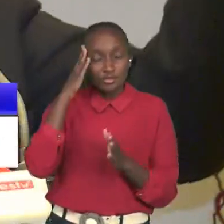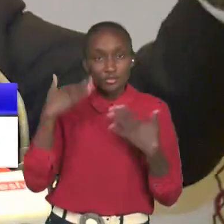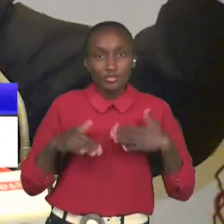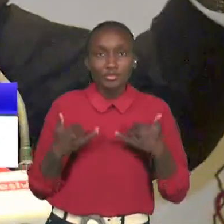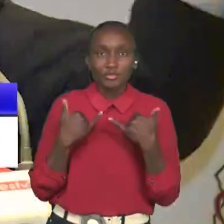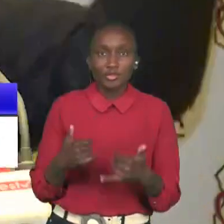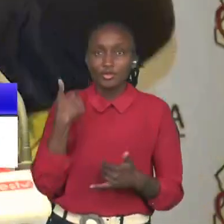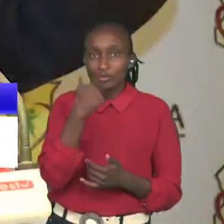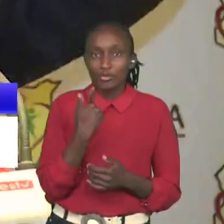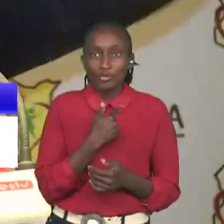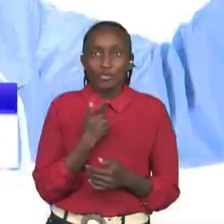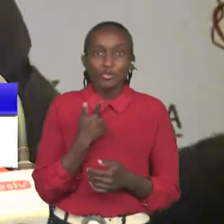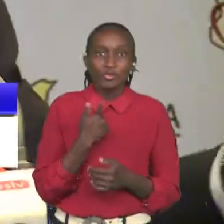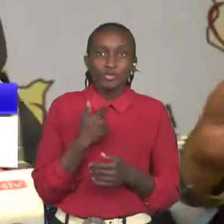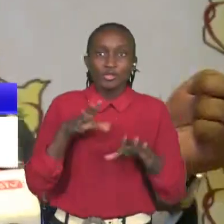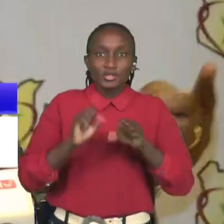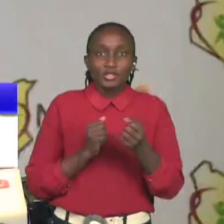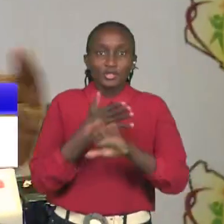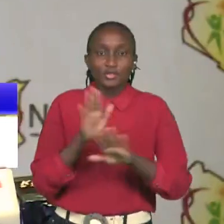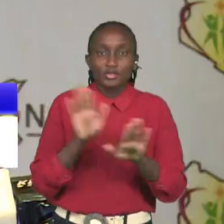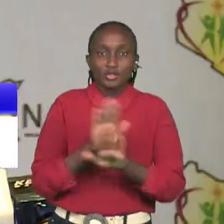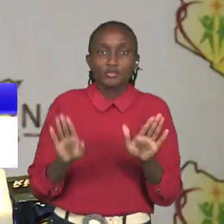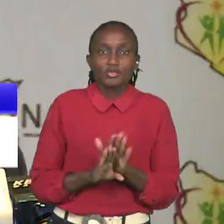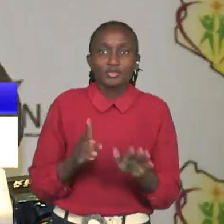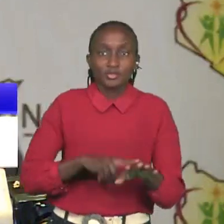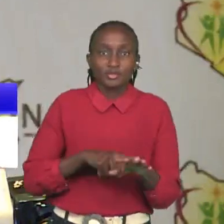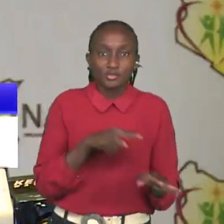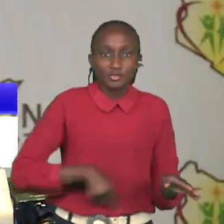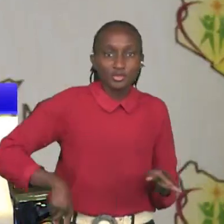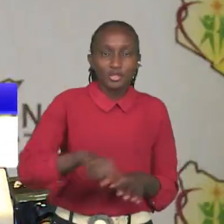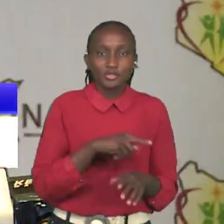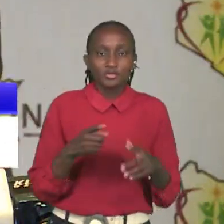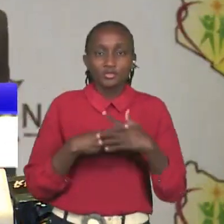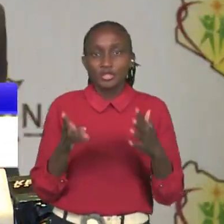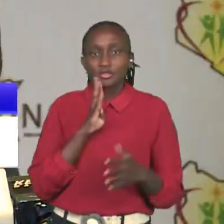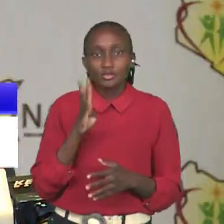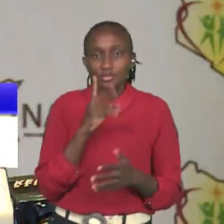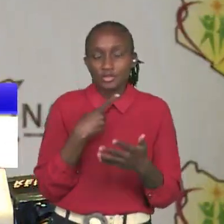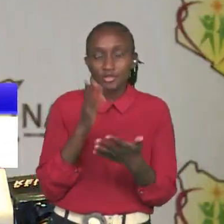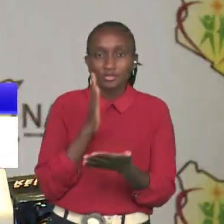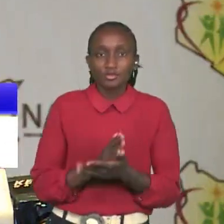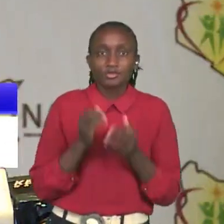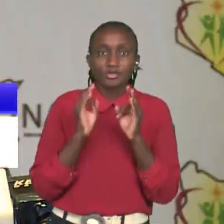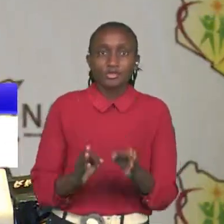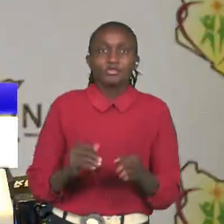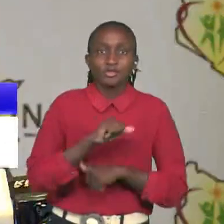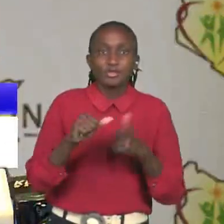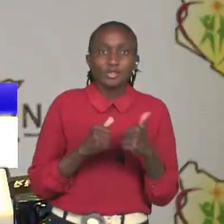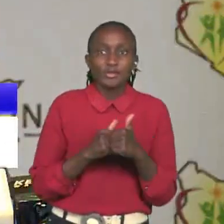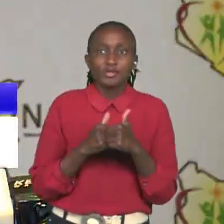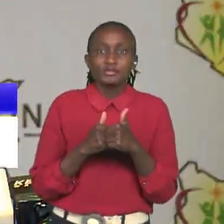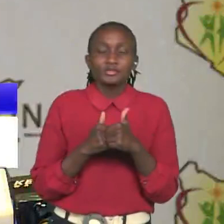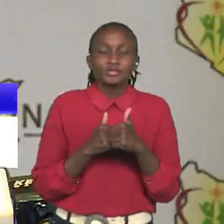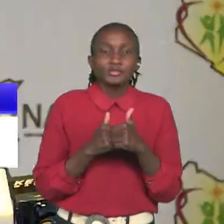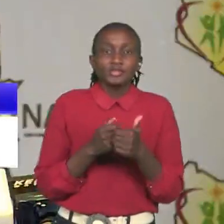who now have absolutely taken over everything, is the time for us to emancipate by saying the truth. If it's about these drug